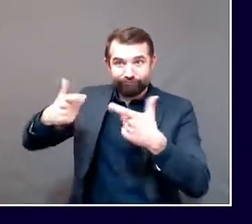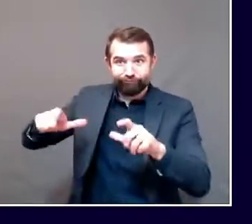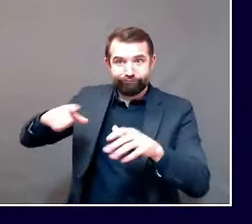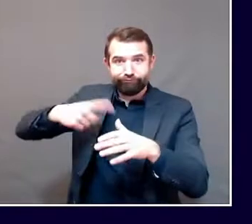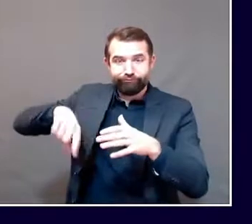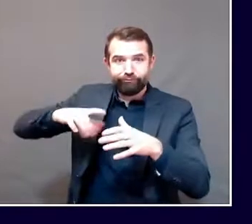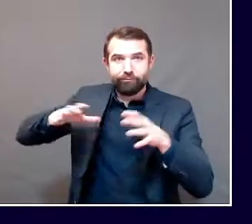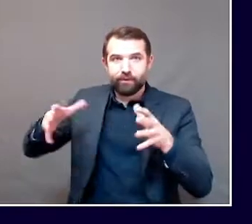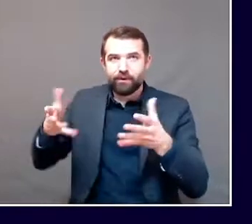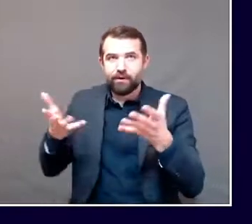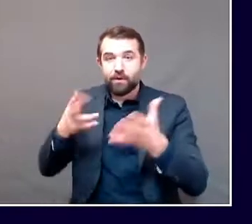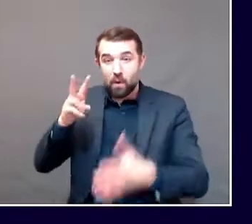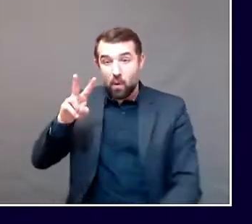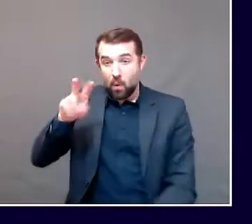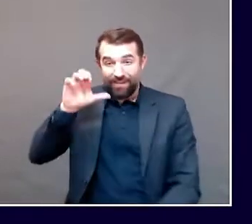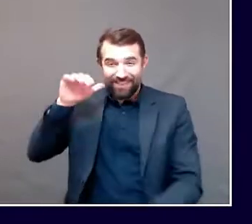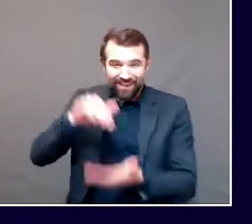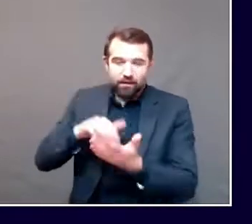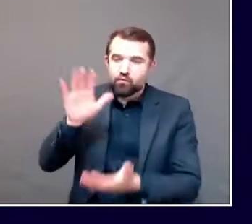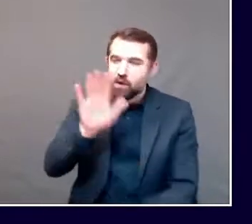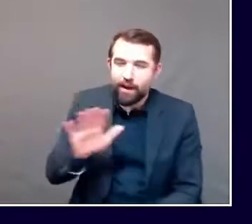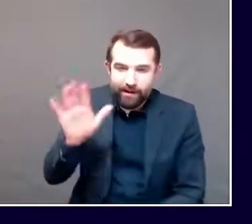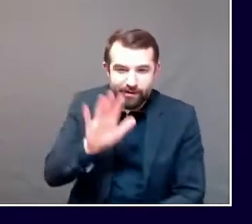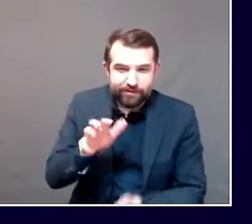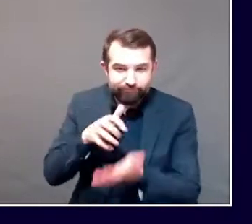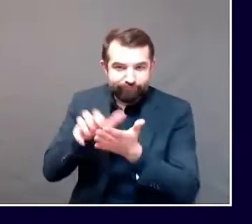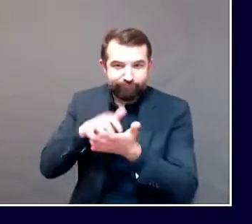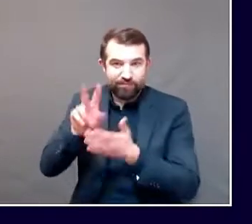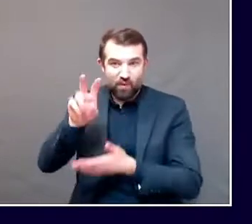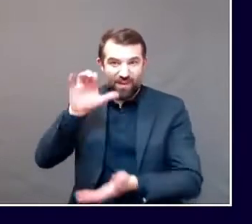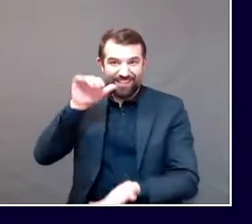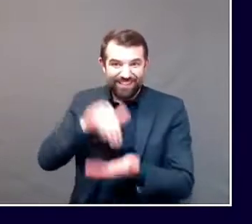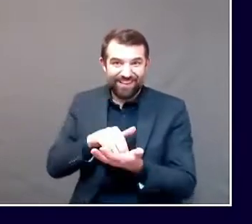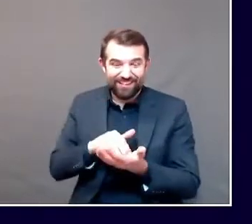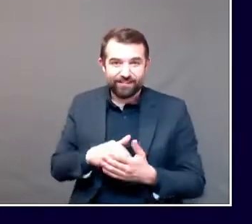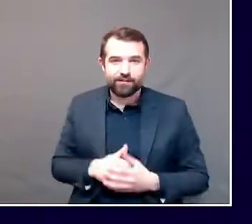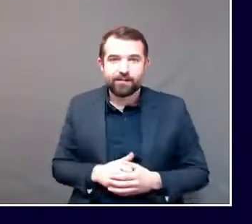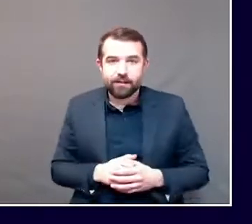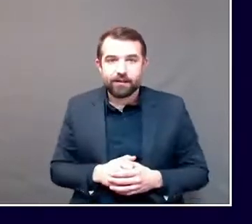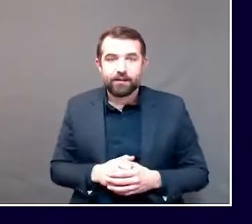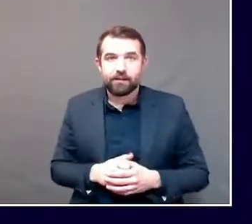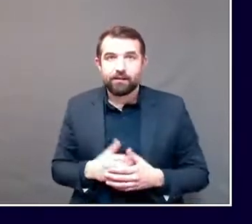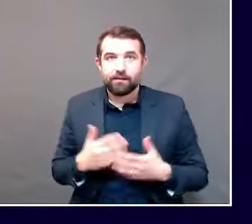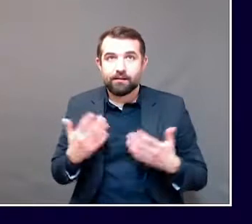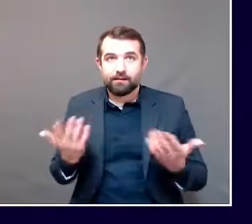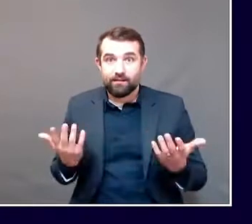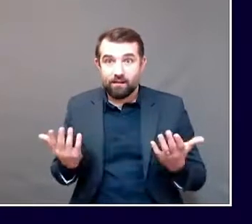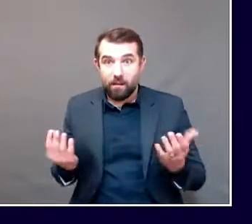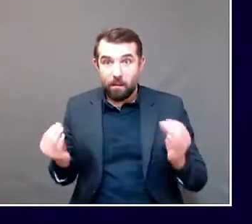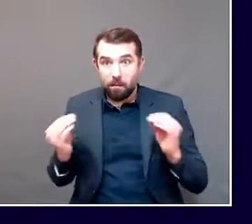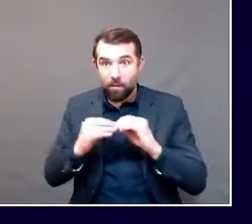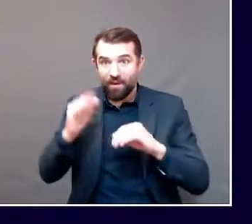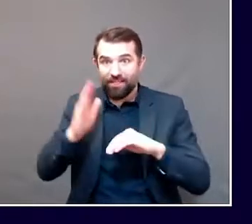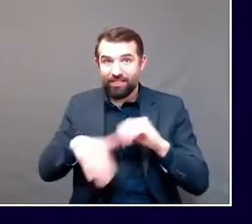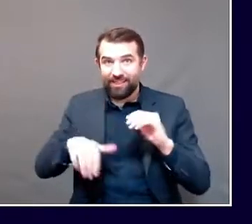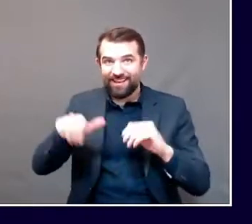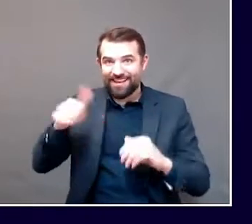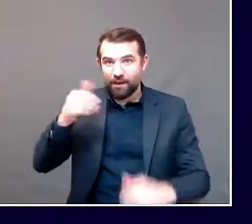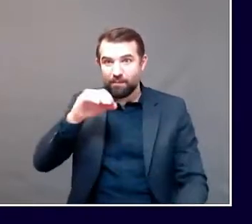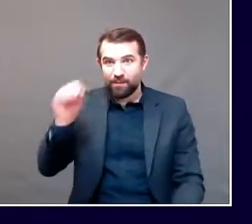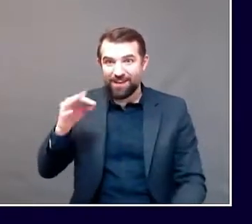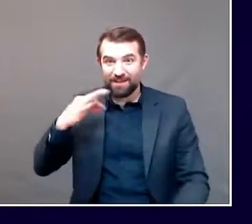discussions about within that very large group, more than 10% of the population, whether there might be some areas,